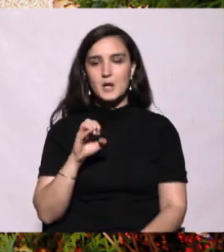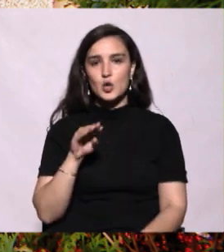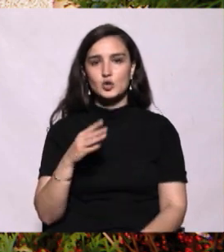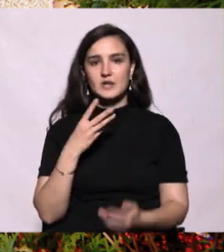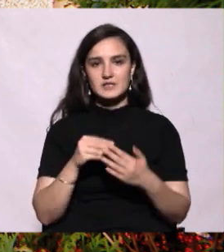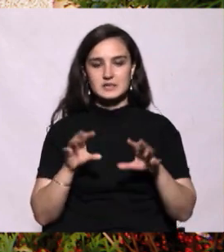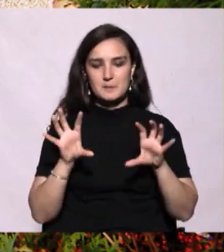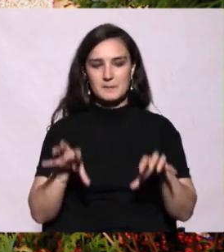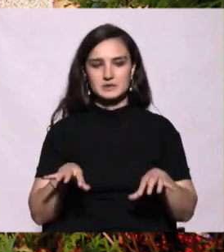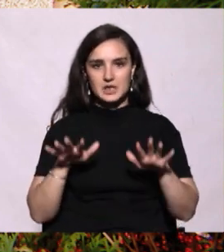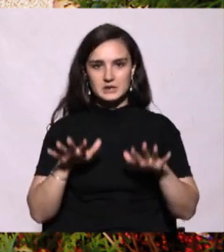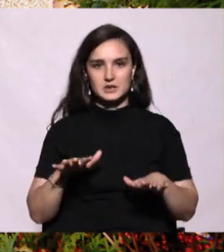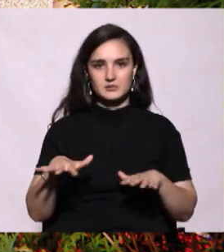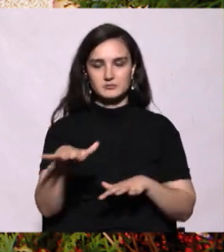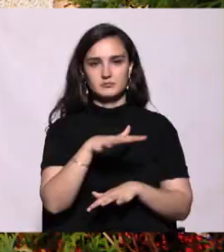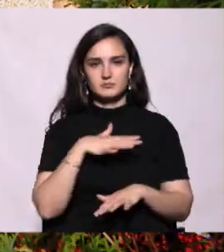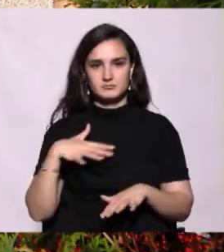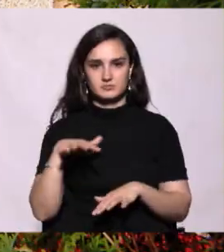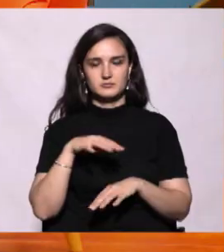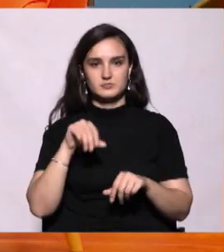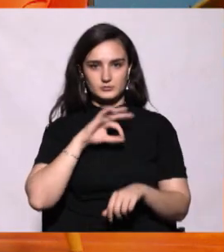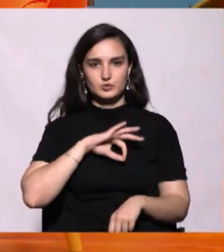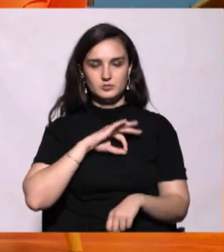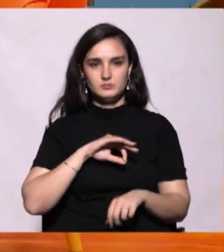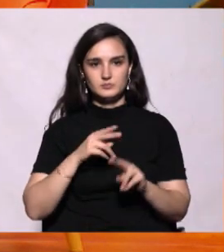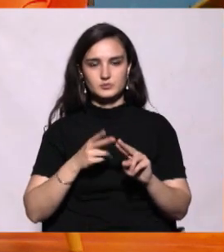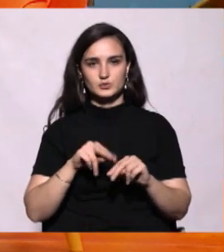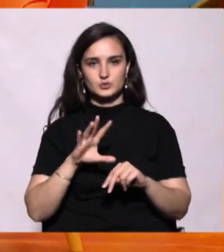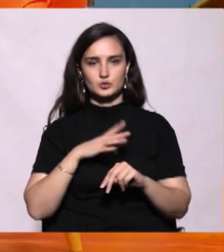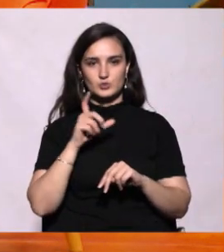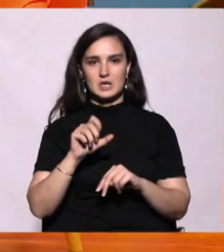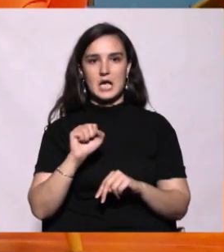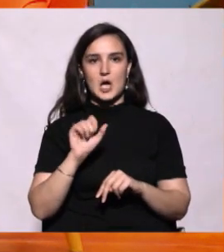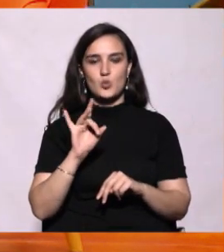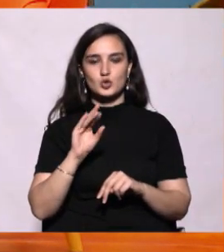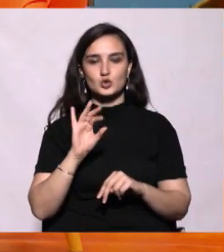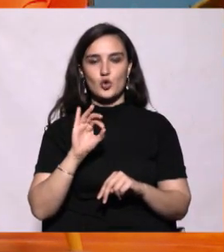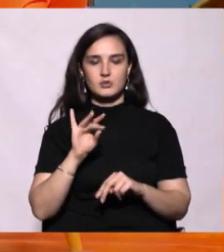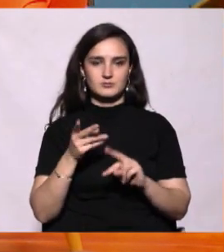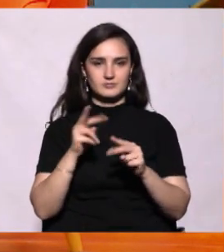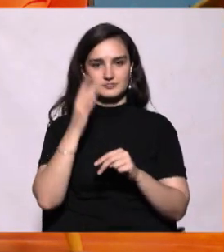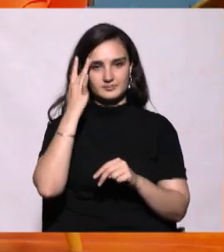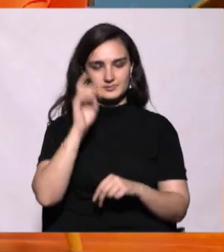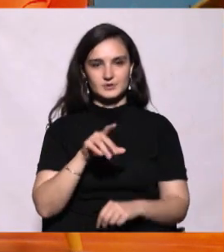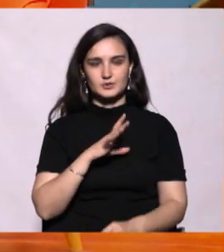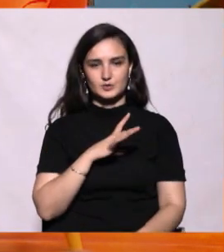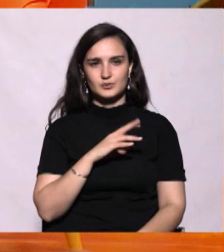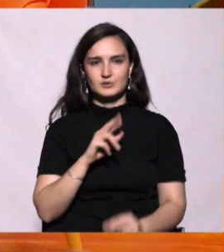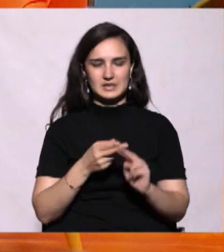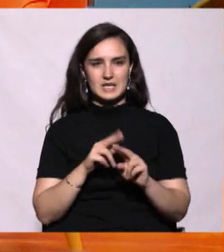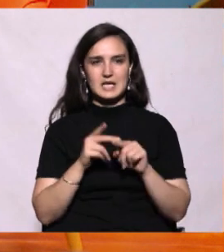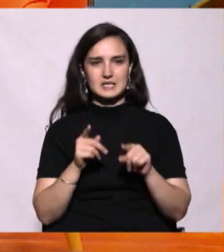his presidency, like the people around him and so on, and he was a kind of Arthur for that Camelot. So that's